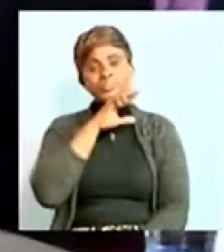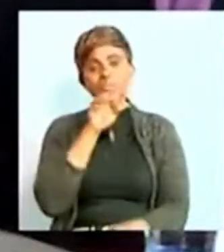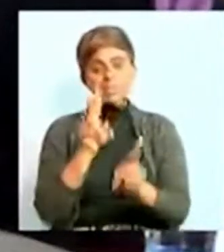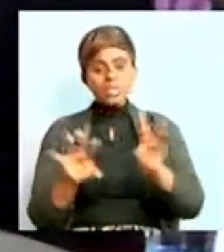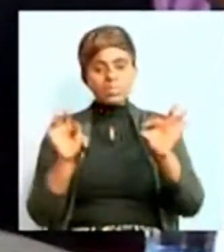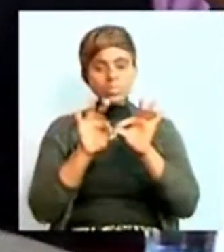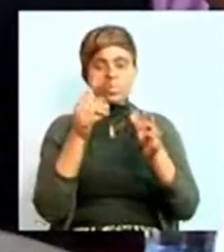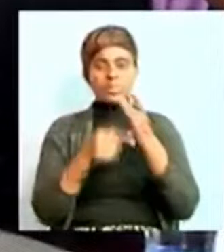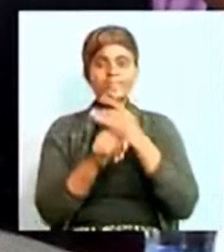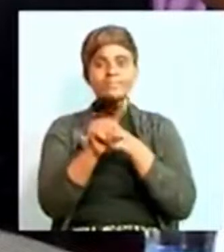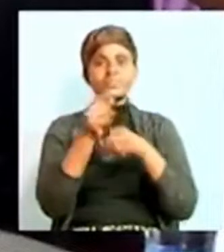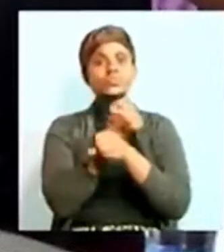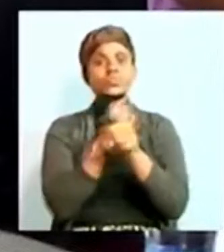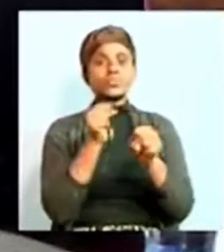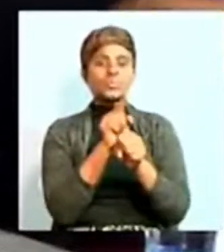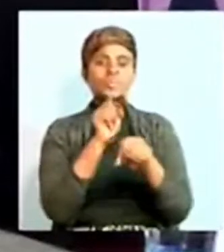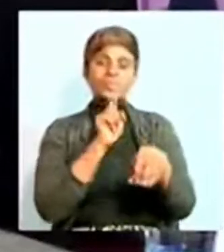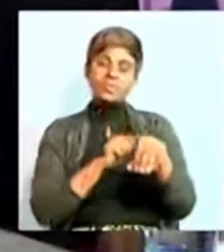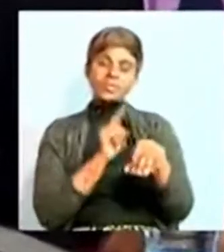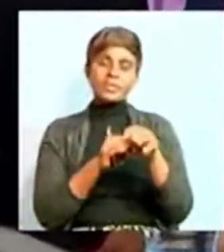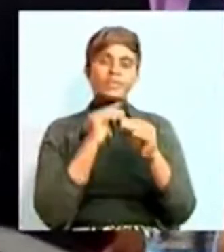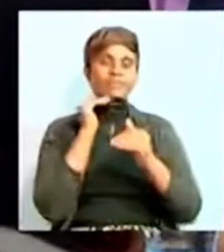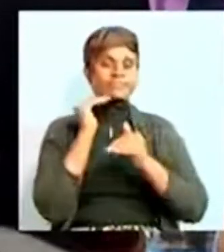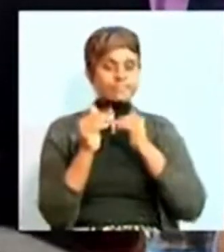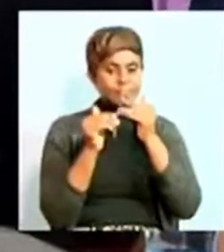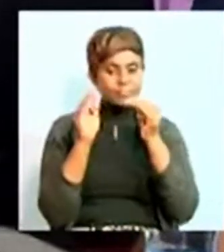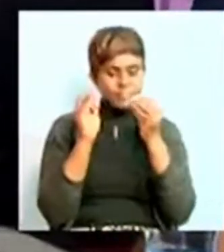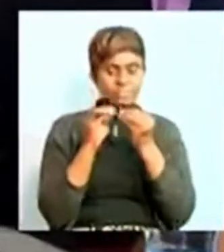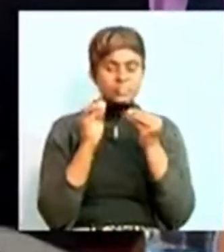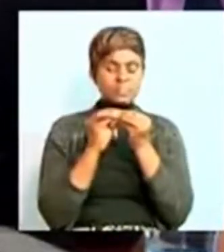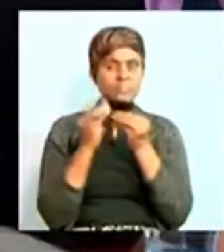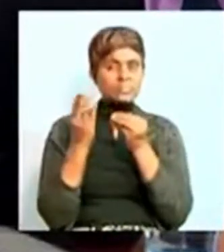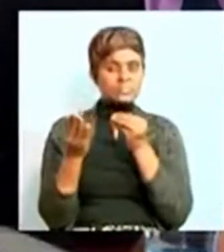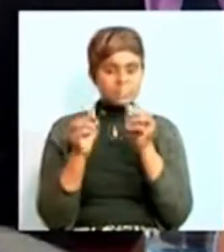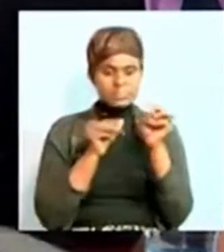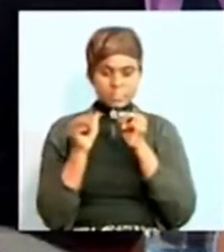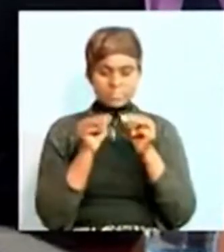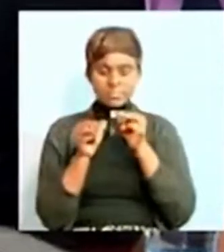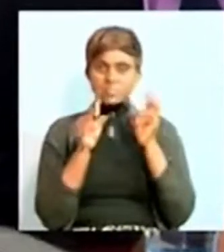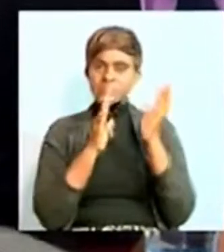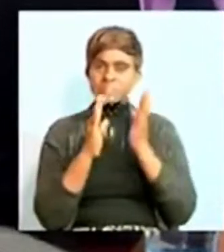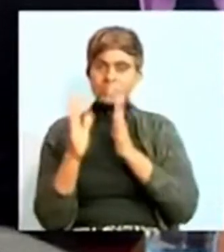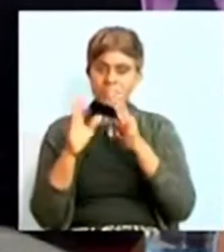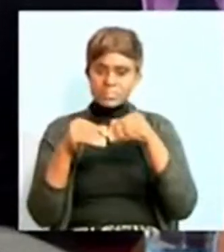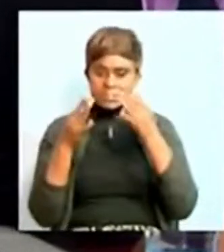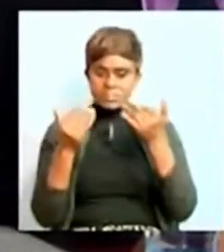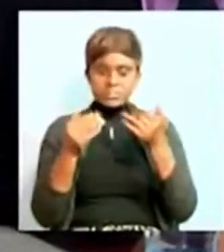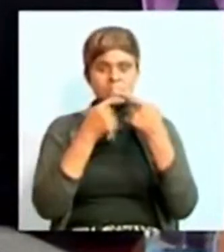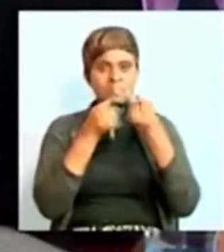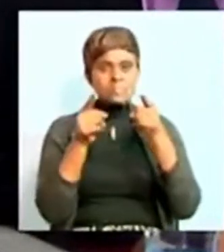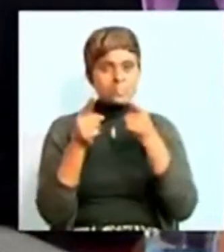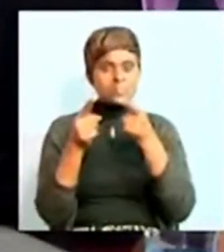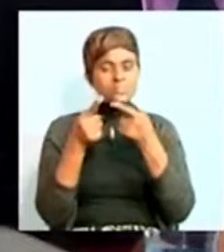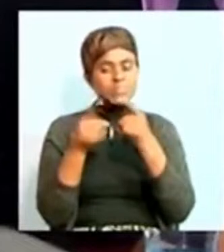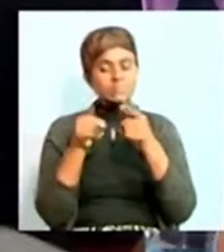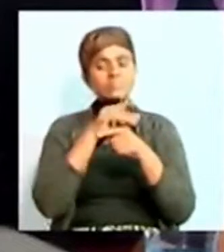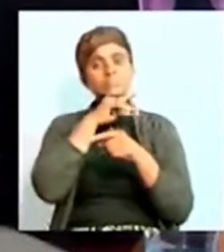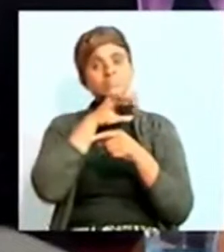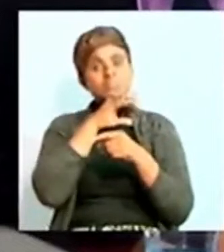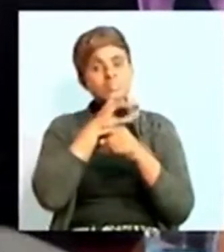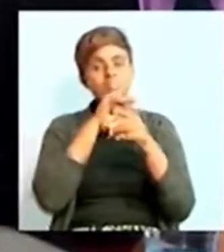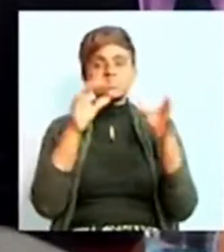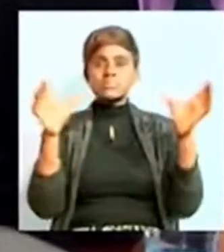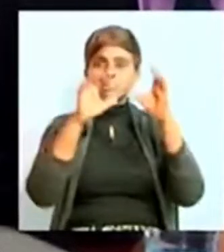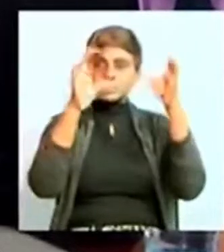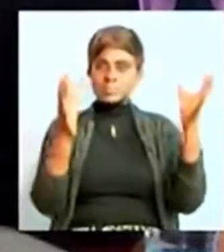waste at the generation stage. Furthermore, management intends to provide different types of waste